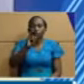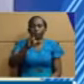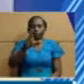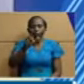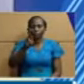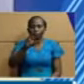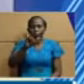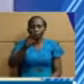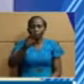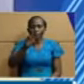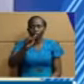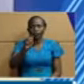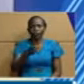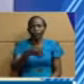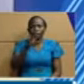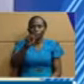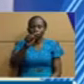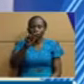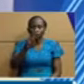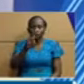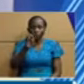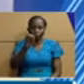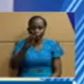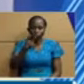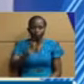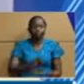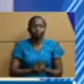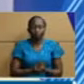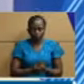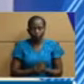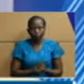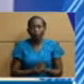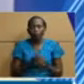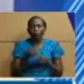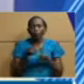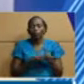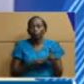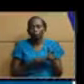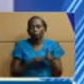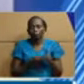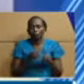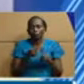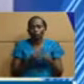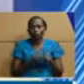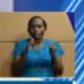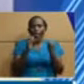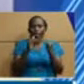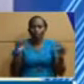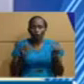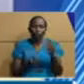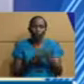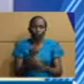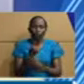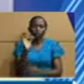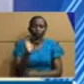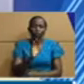Namutebi. Muevwa. Sylvia Muevwa. Very nice to have you. Sylvia is from the Equal Opportunities Commission.